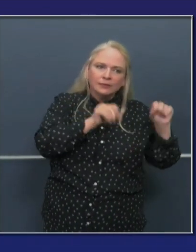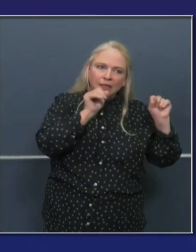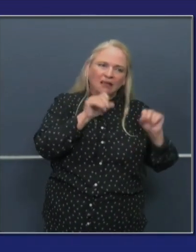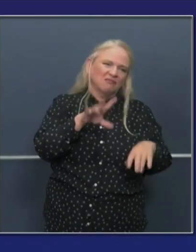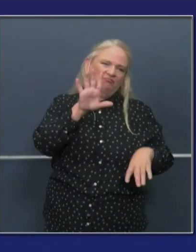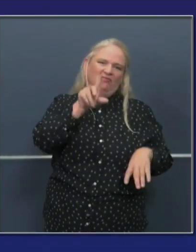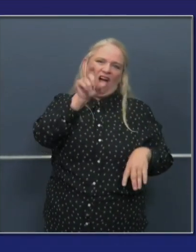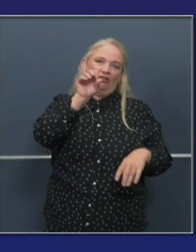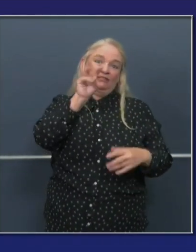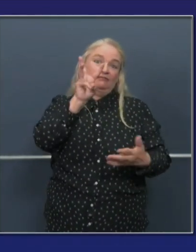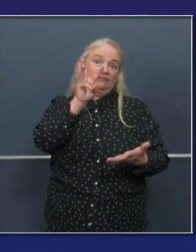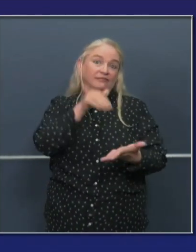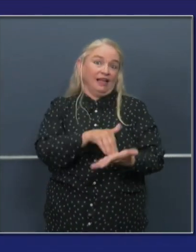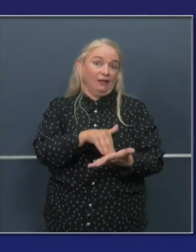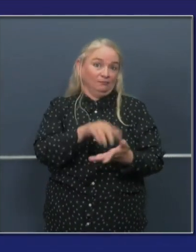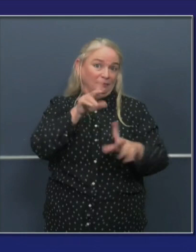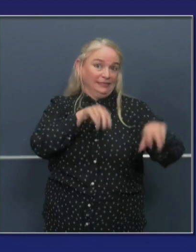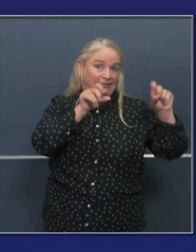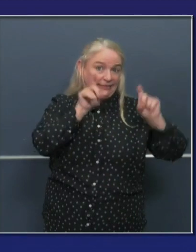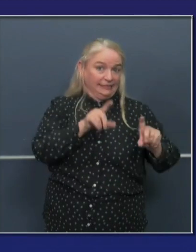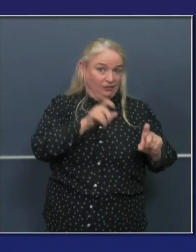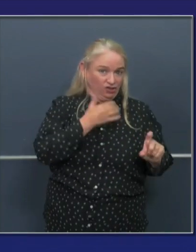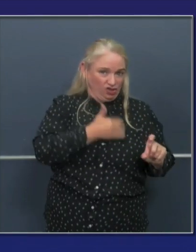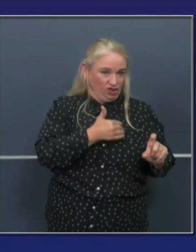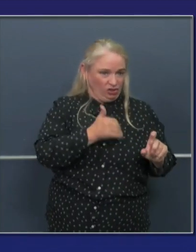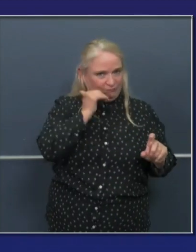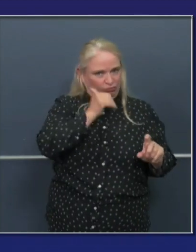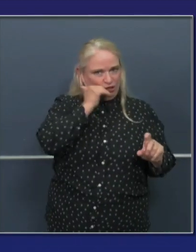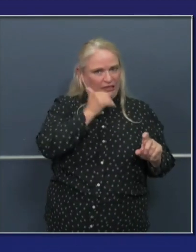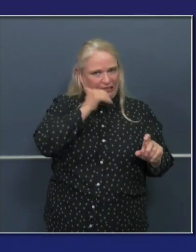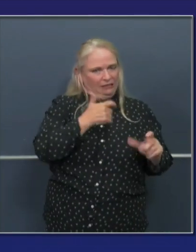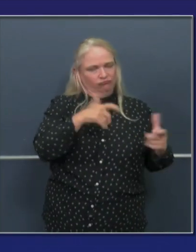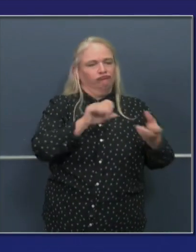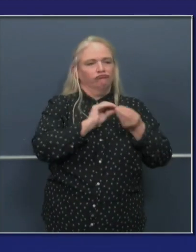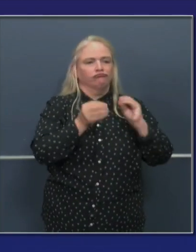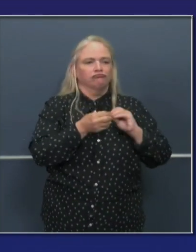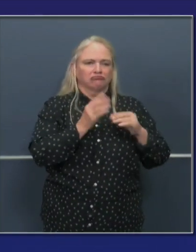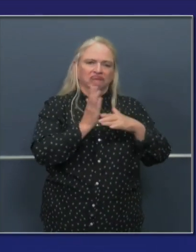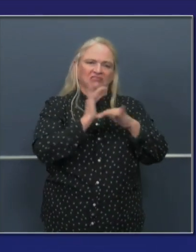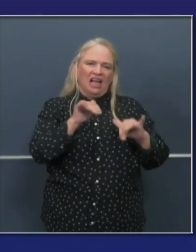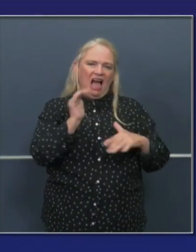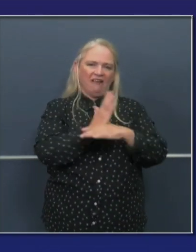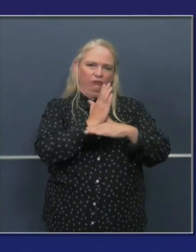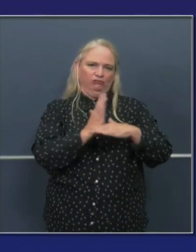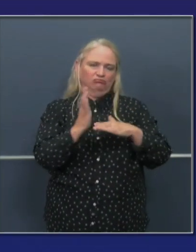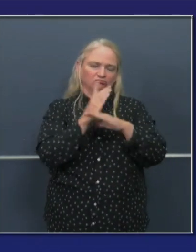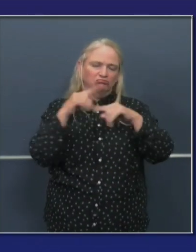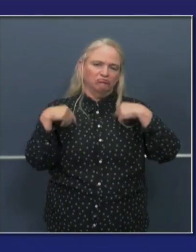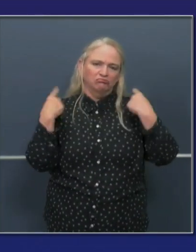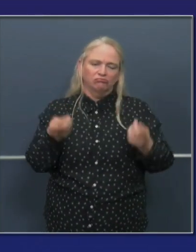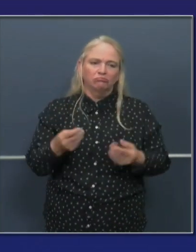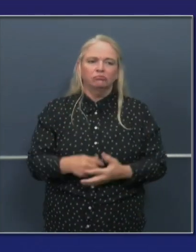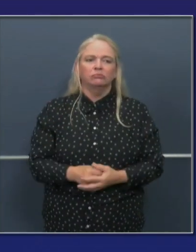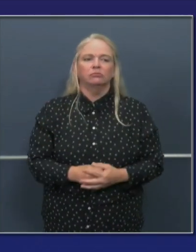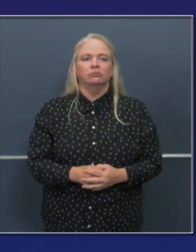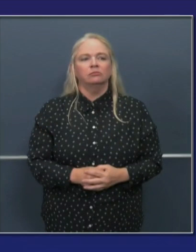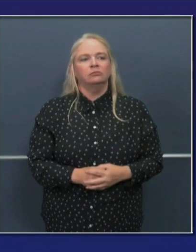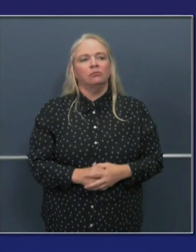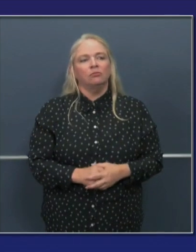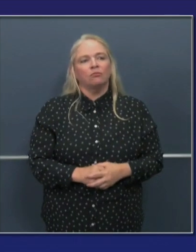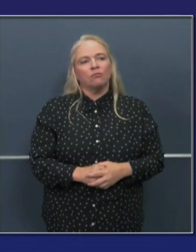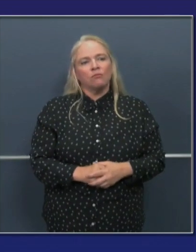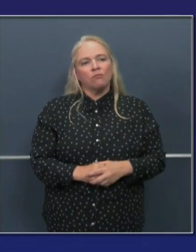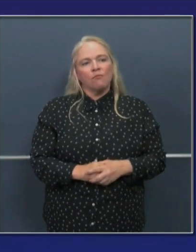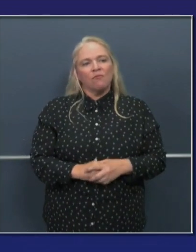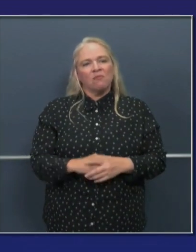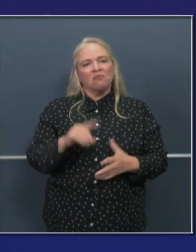106,000 tests per day over the last 7 days, just shy of 100,000 yesterday. We got up as high as 127,000